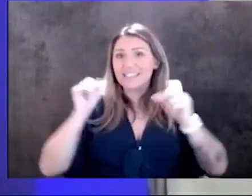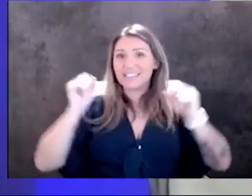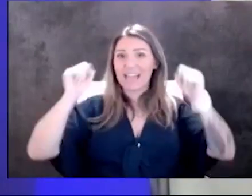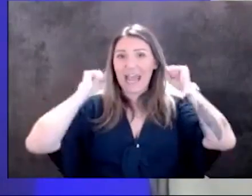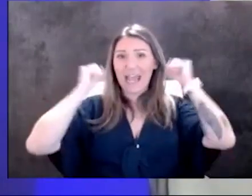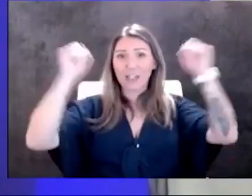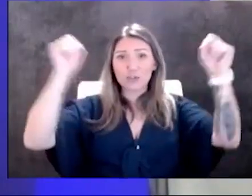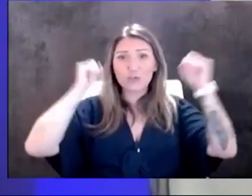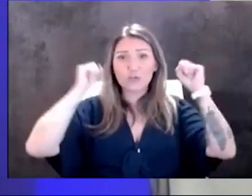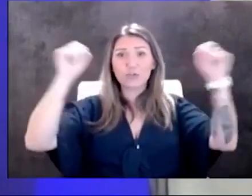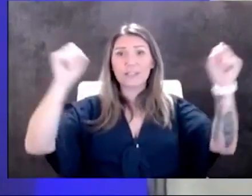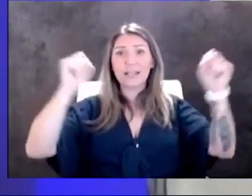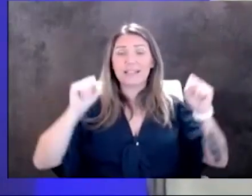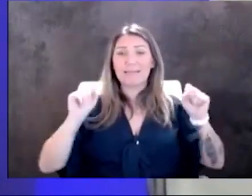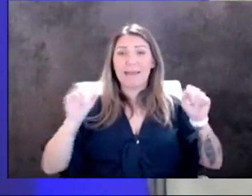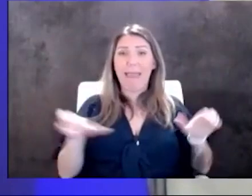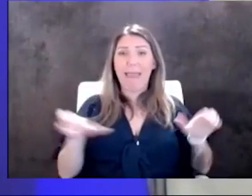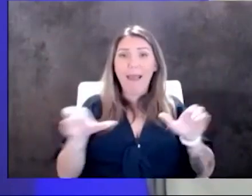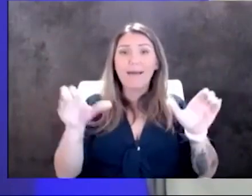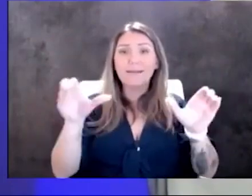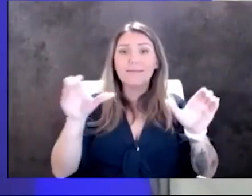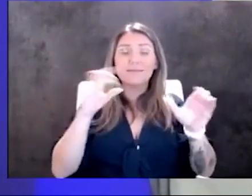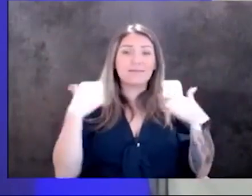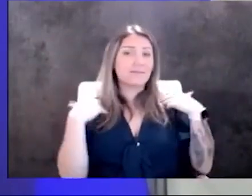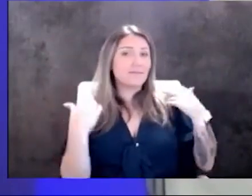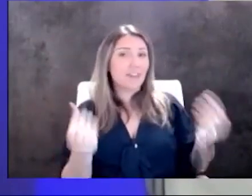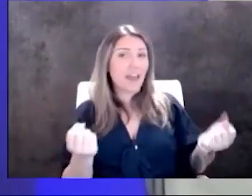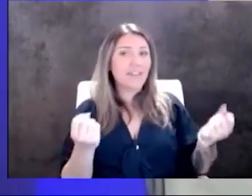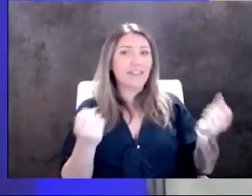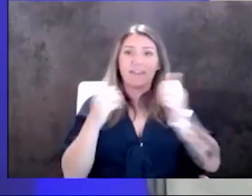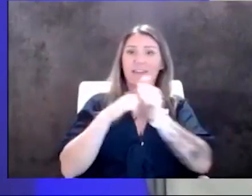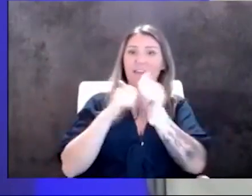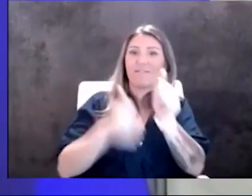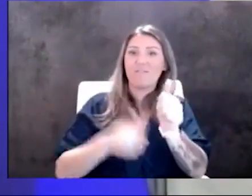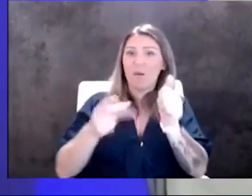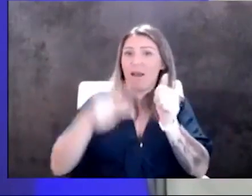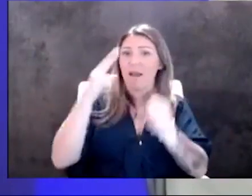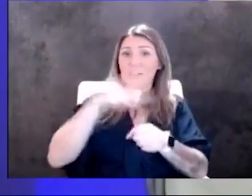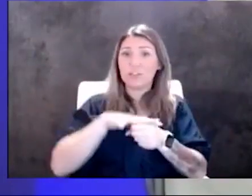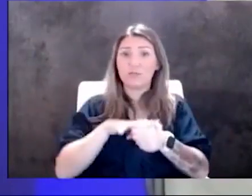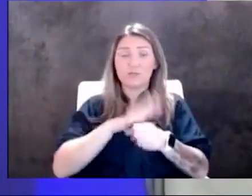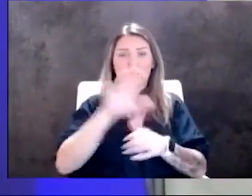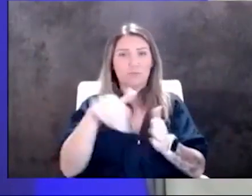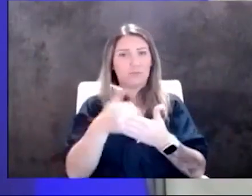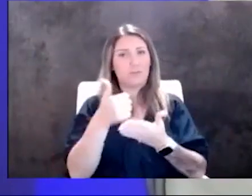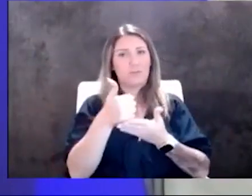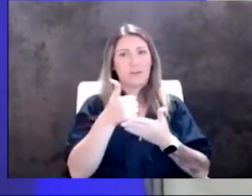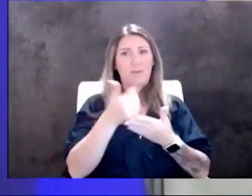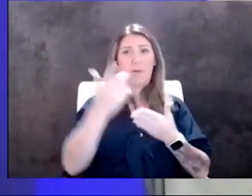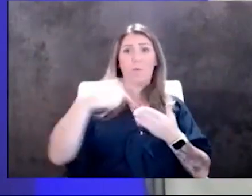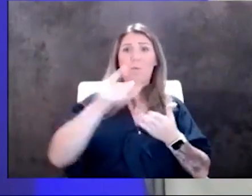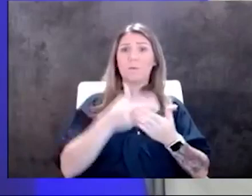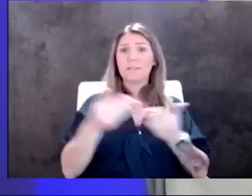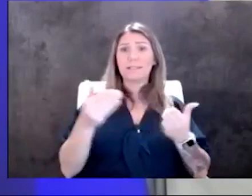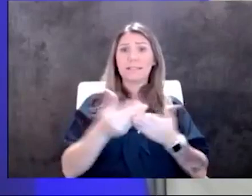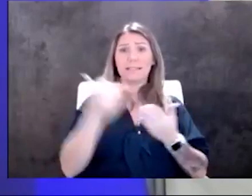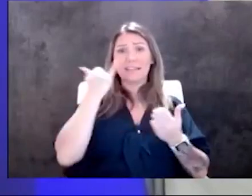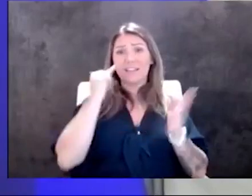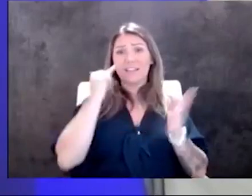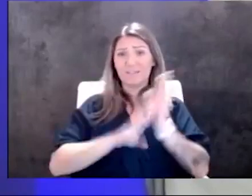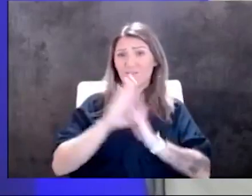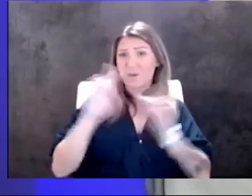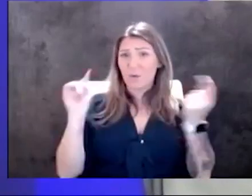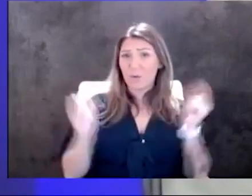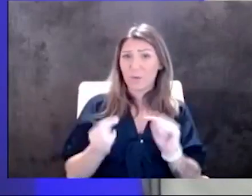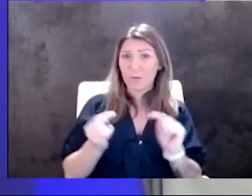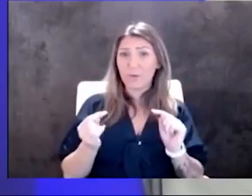being active, being healthy, trying to avoid, high stressors in your life all help. I think those things, so that if you do develop an injury that,